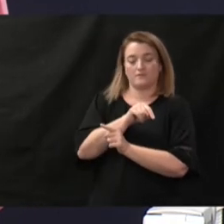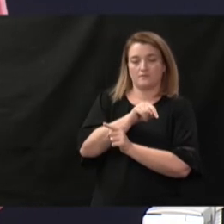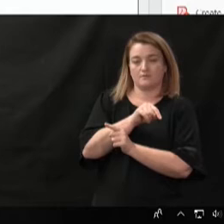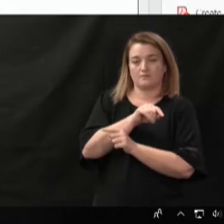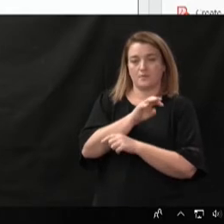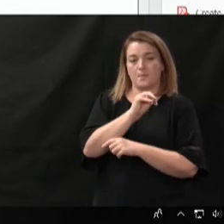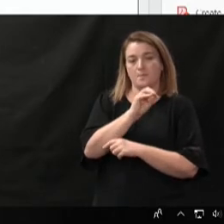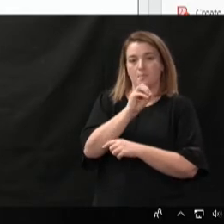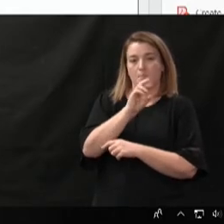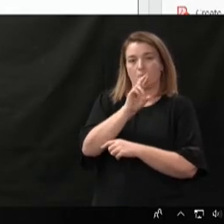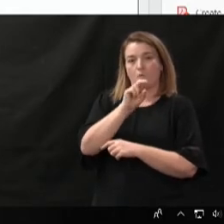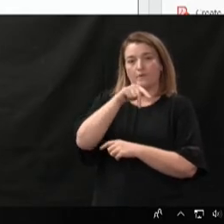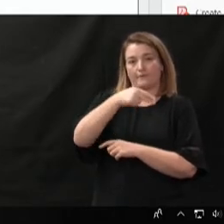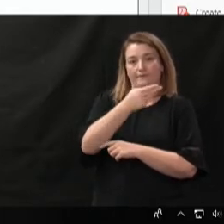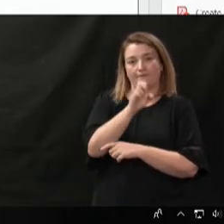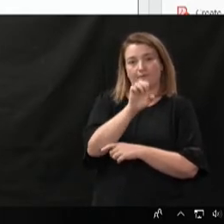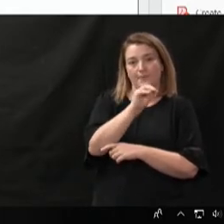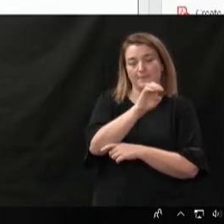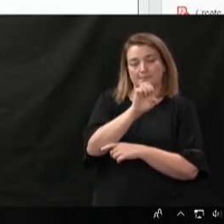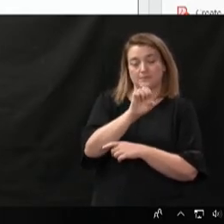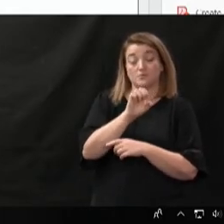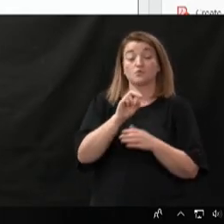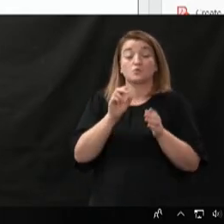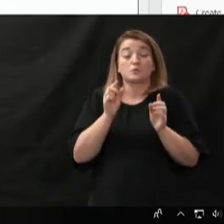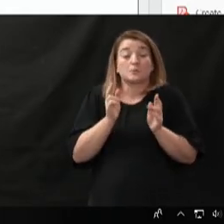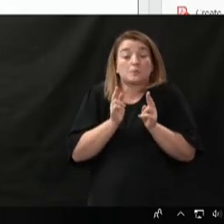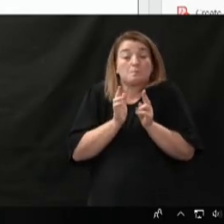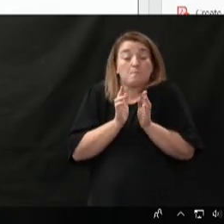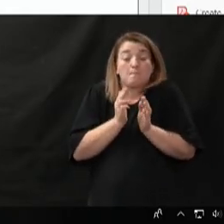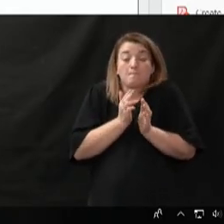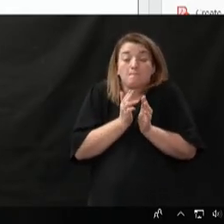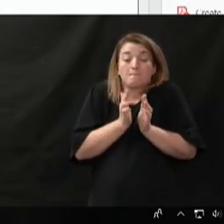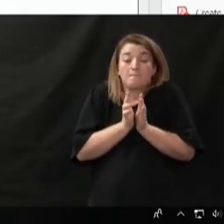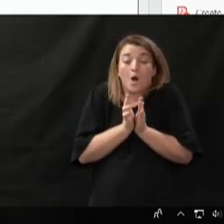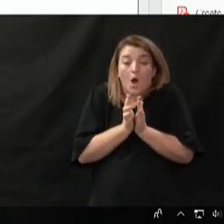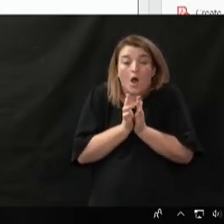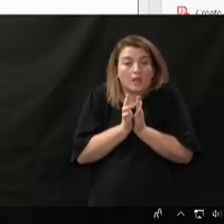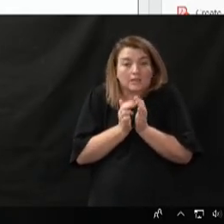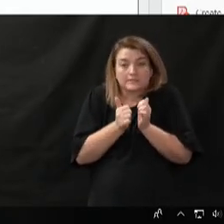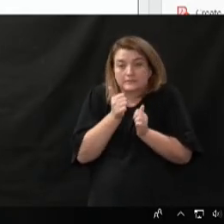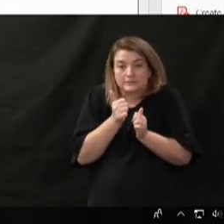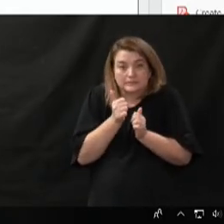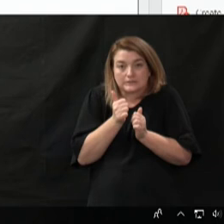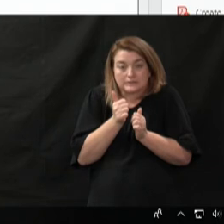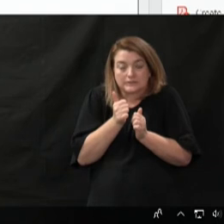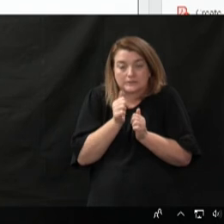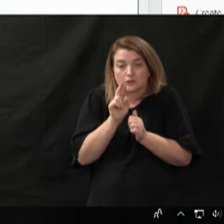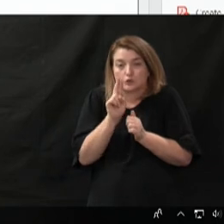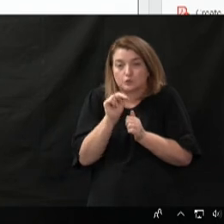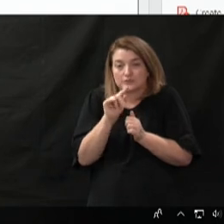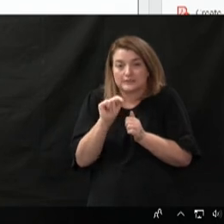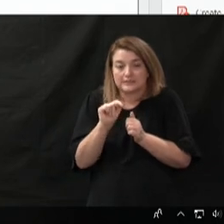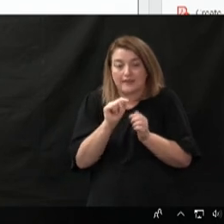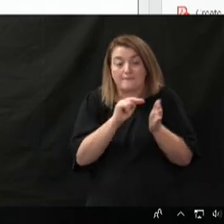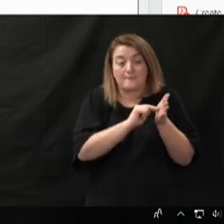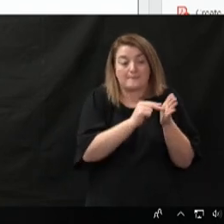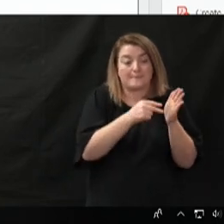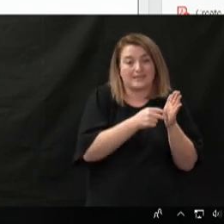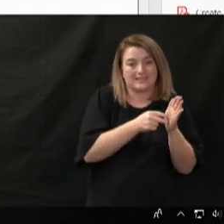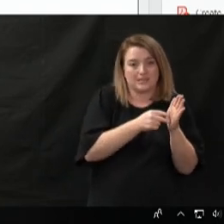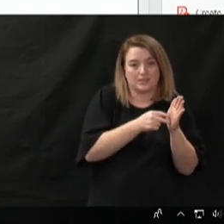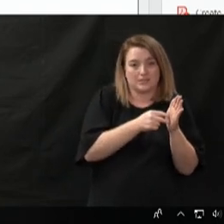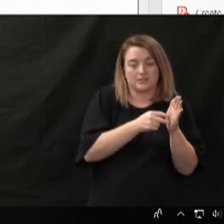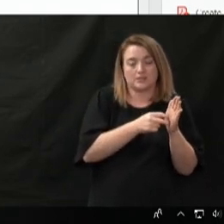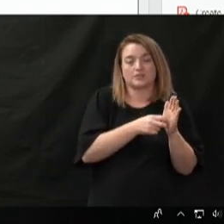The smallest unit of meaning is a morpheme. We have the word cat. That's one morpheme.